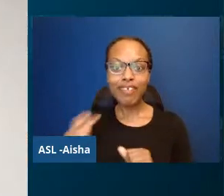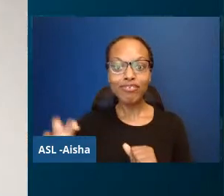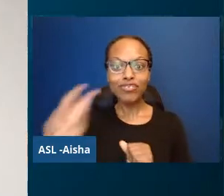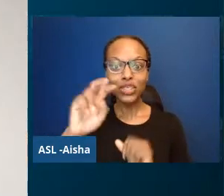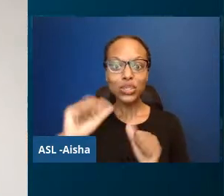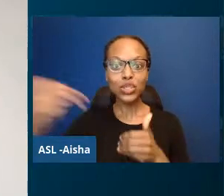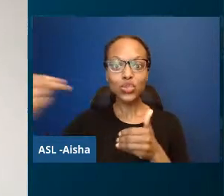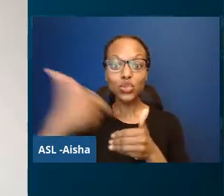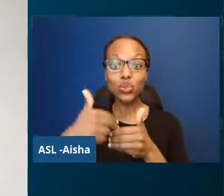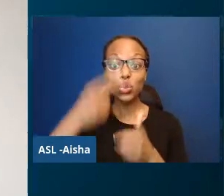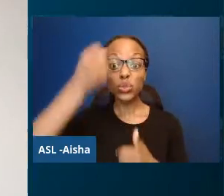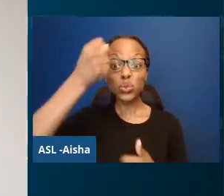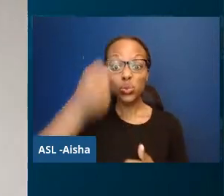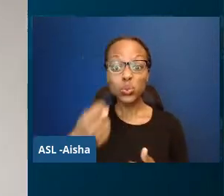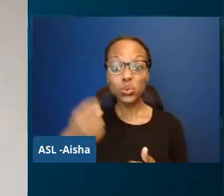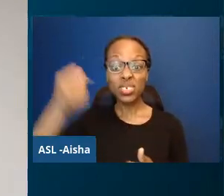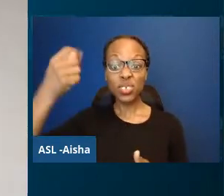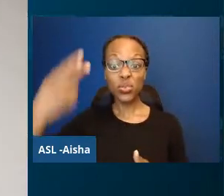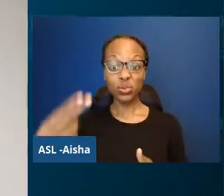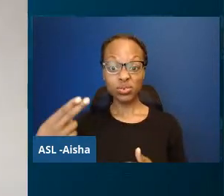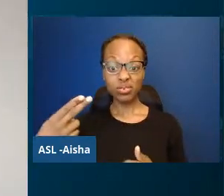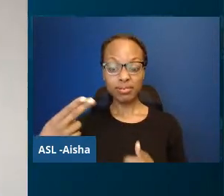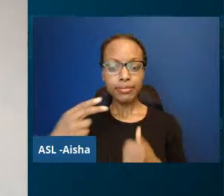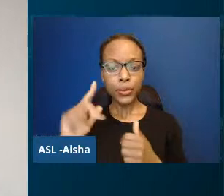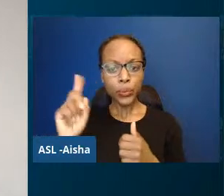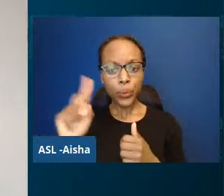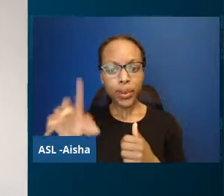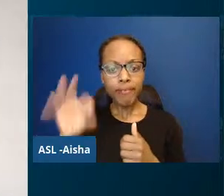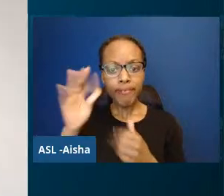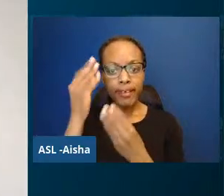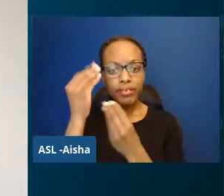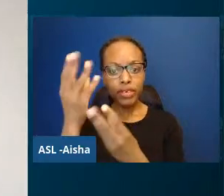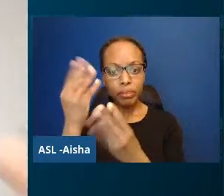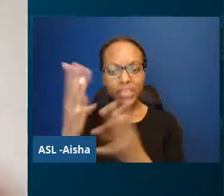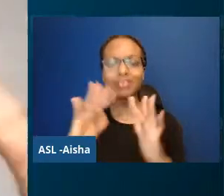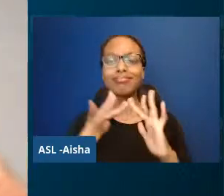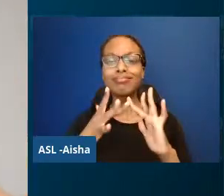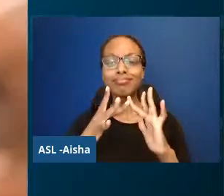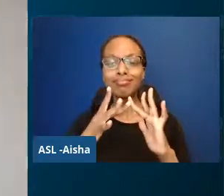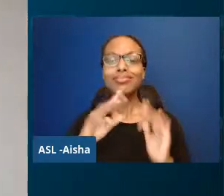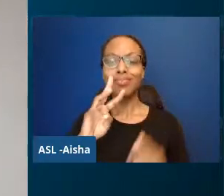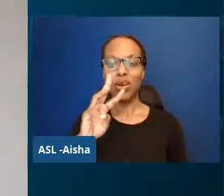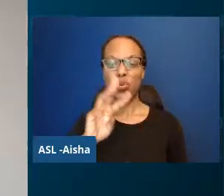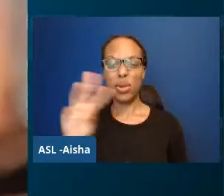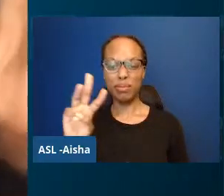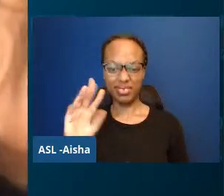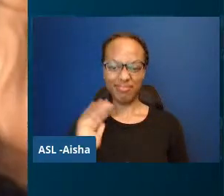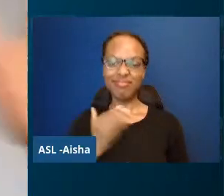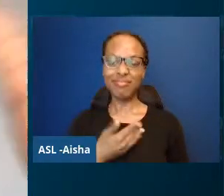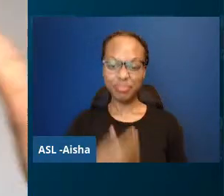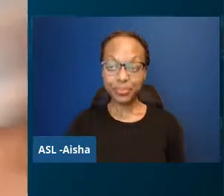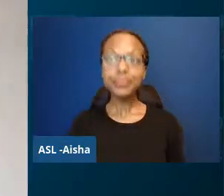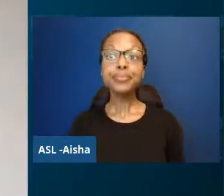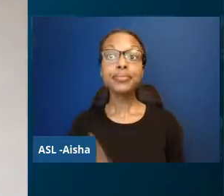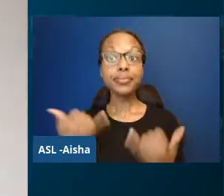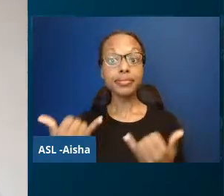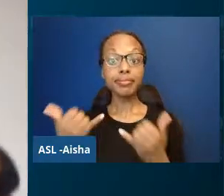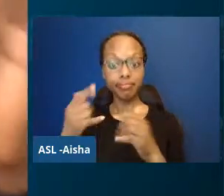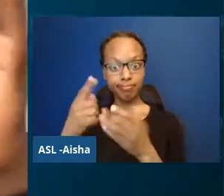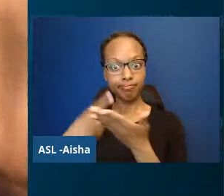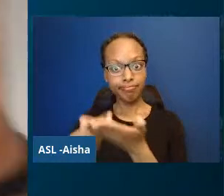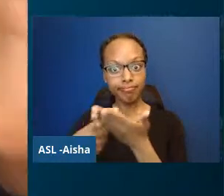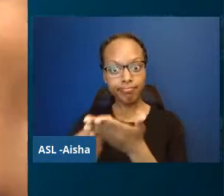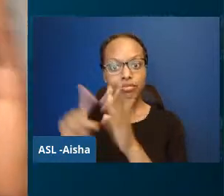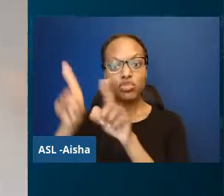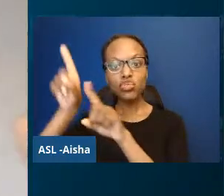Tuesdays and Thursdays by finding more information at intrepidmuseum.org. But today we're going to be talking about the stars, right? Looking up